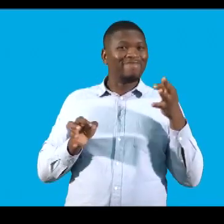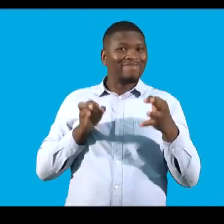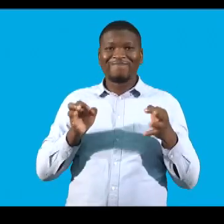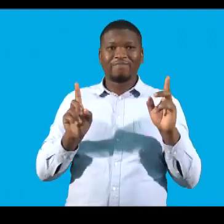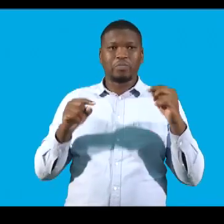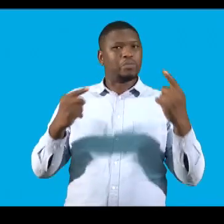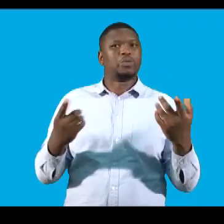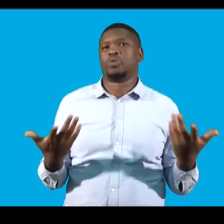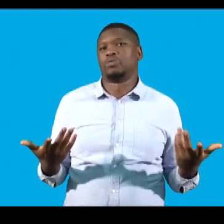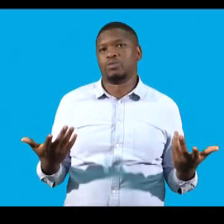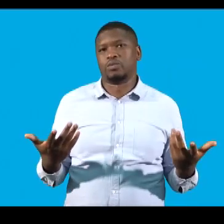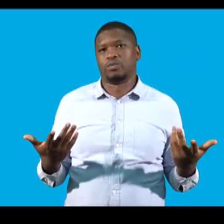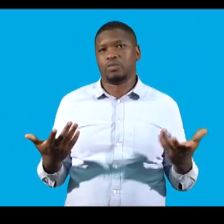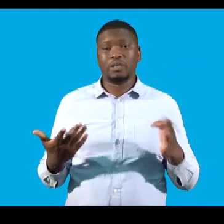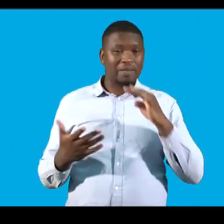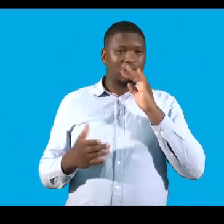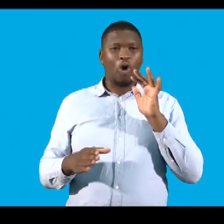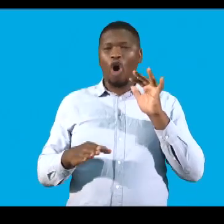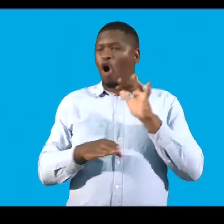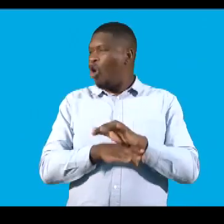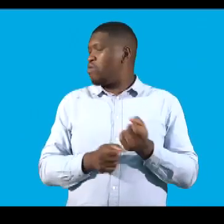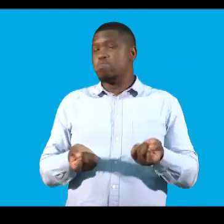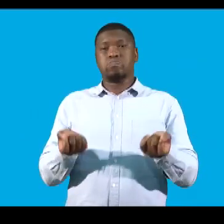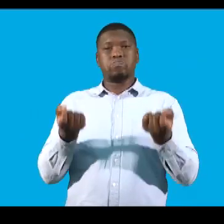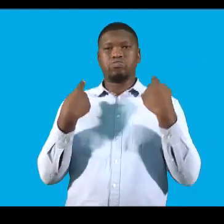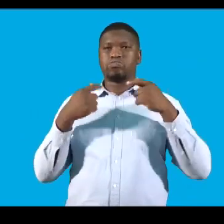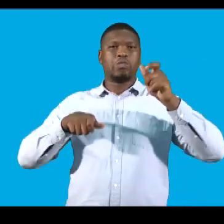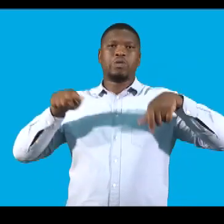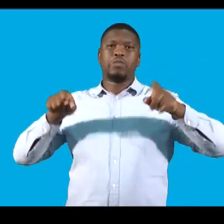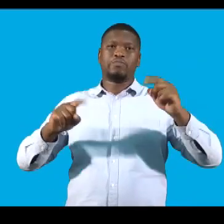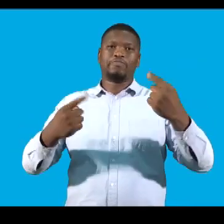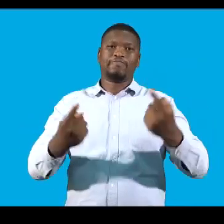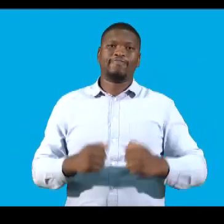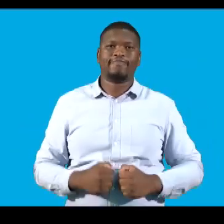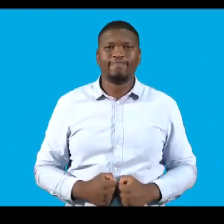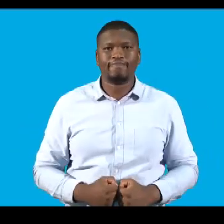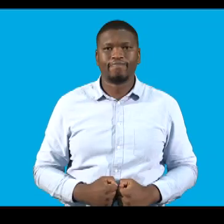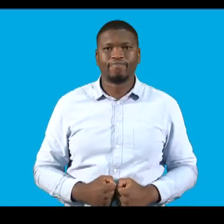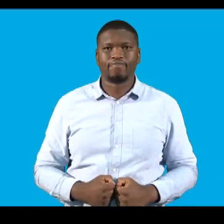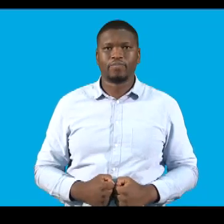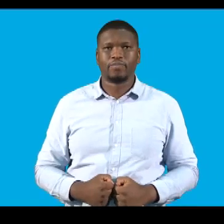that means it cannot be explained and beyond the comprehension of people.